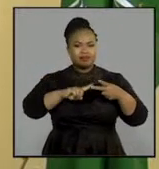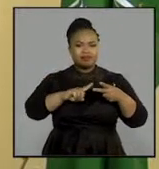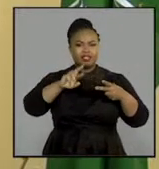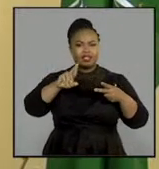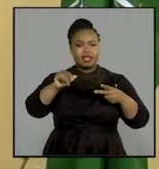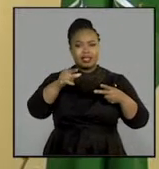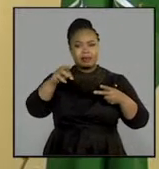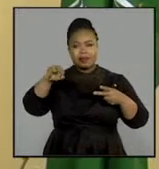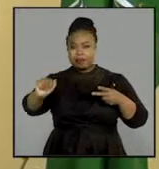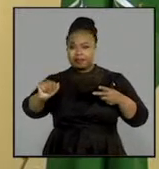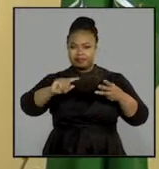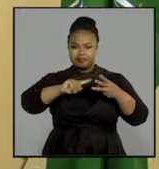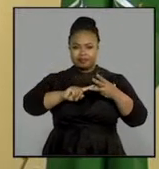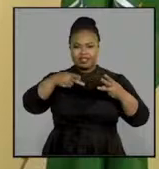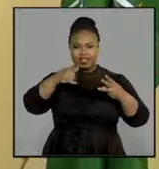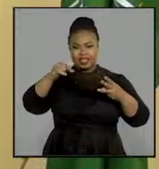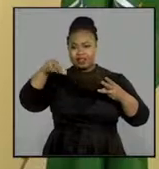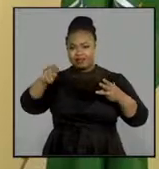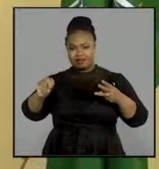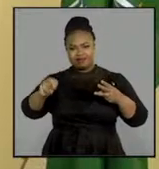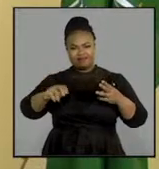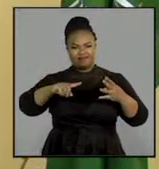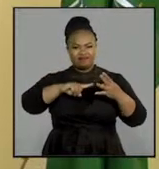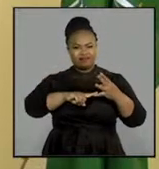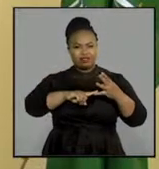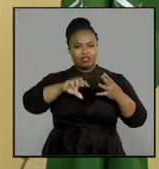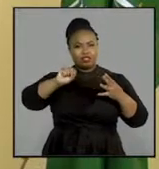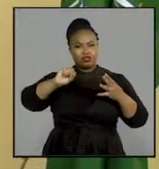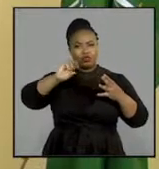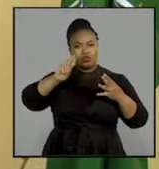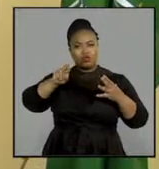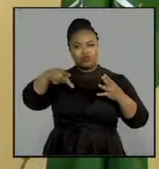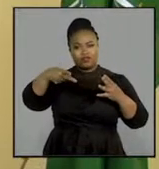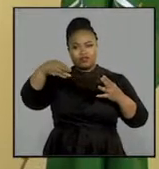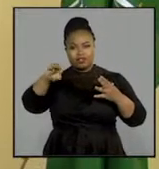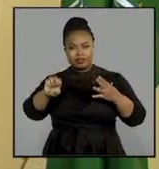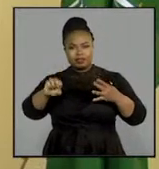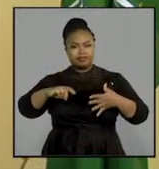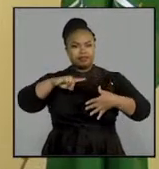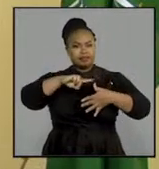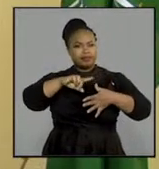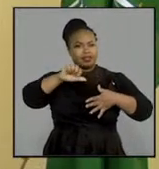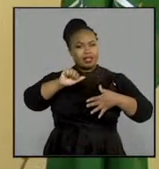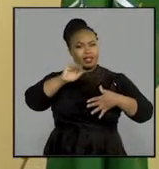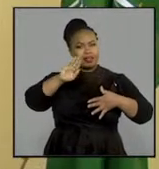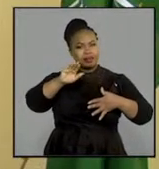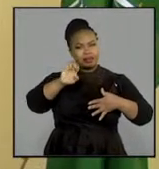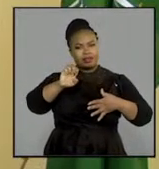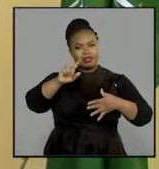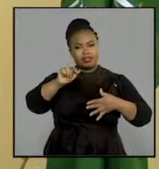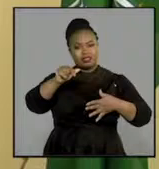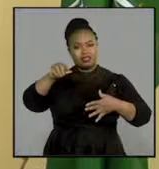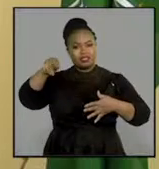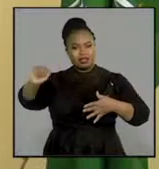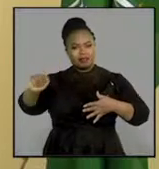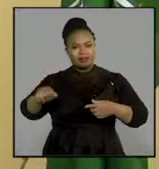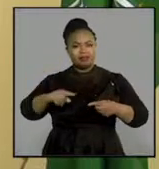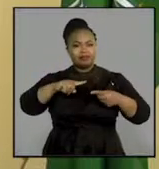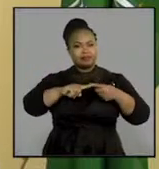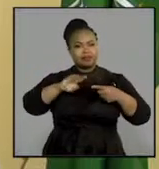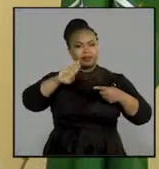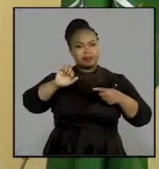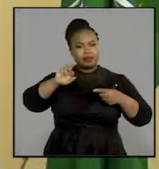Ngoyi, Rahima Musa, Helen Joseph, Sophie De Bruin, Albertina